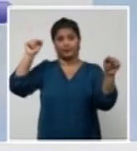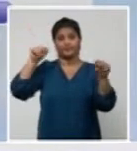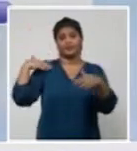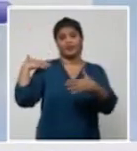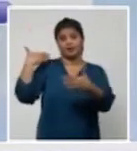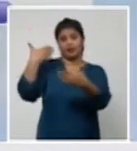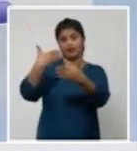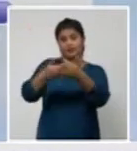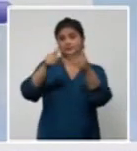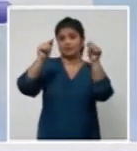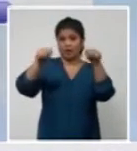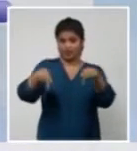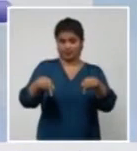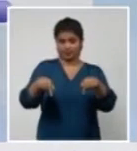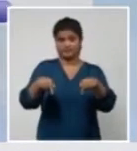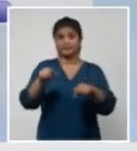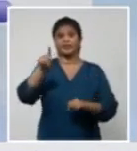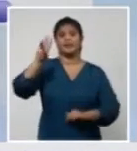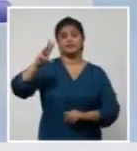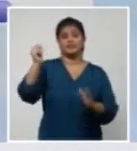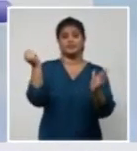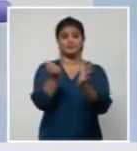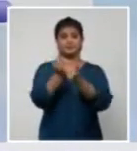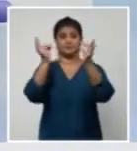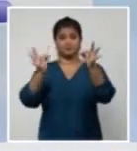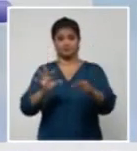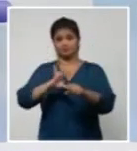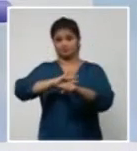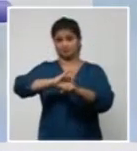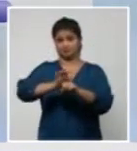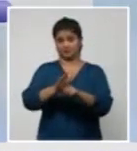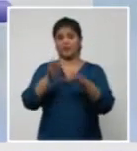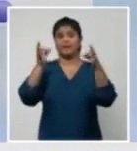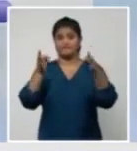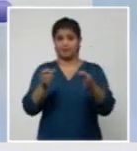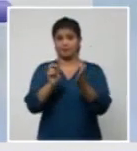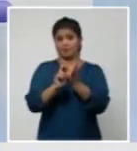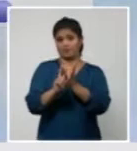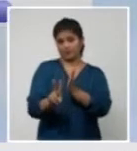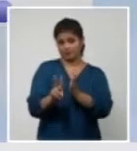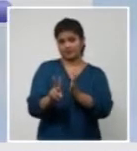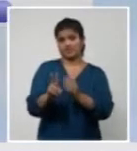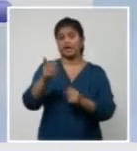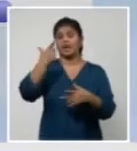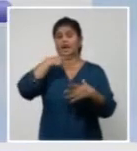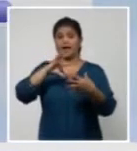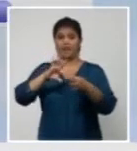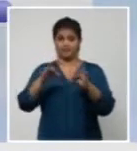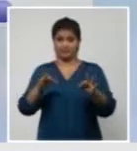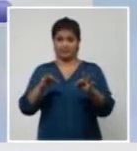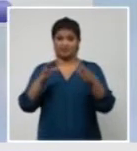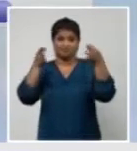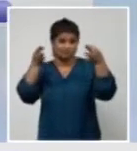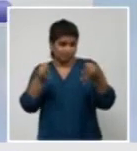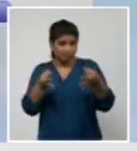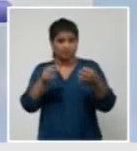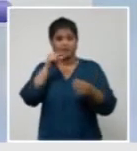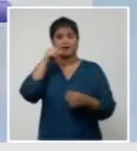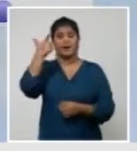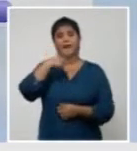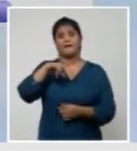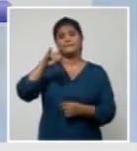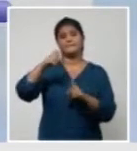case rate per 100,000 inhabitants over the last 15 days across the country's provinces. With the